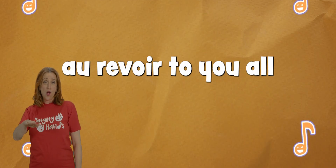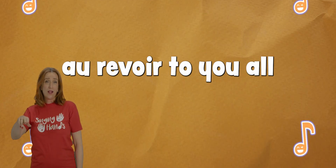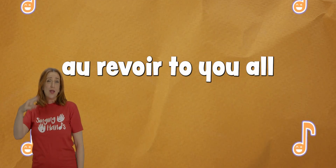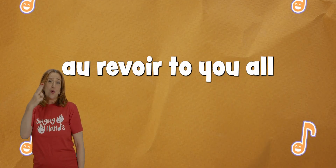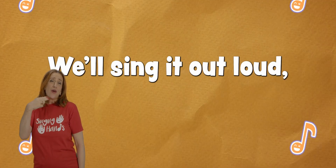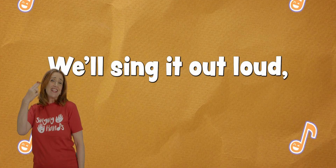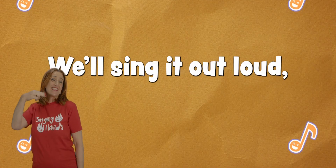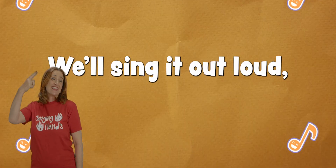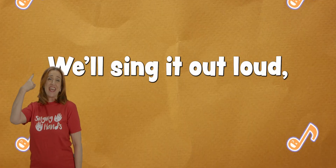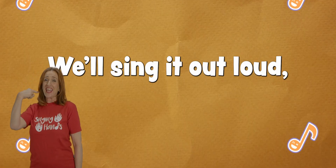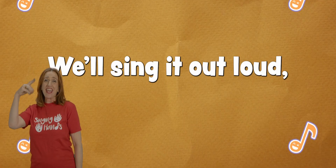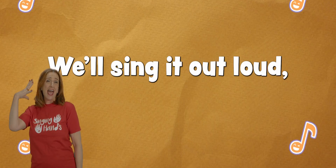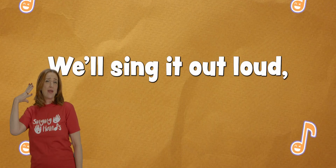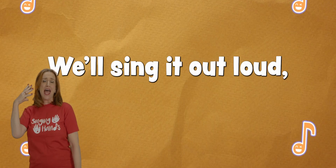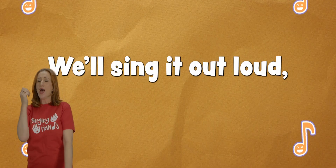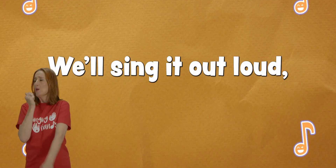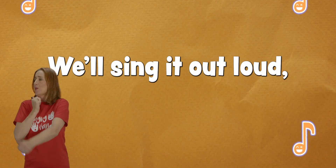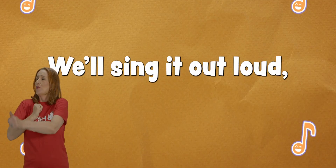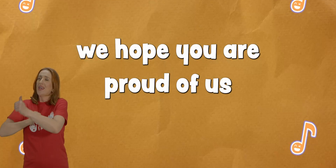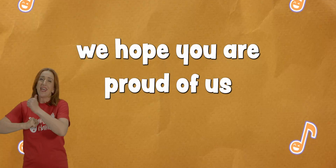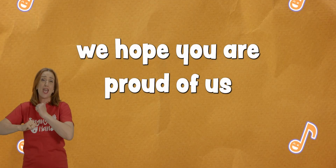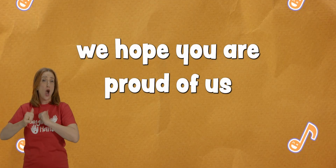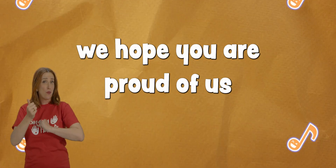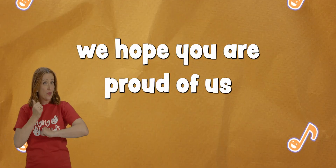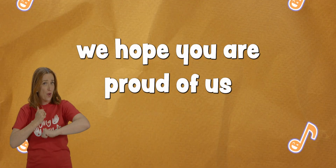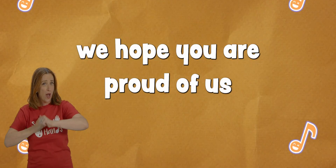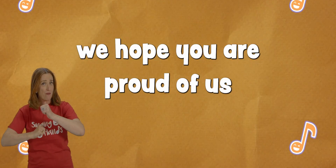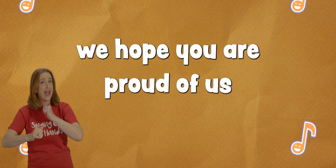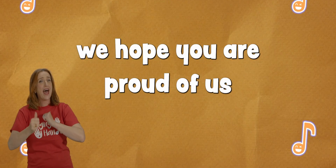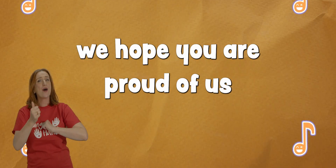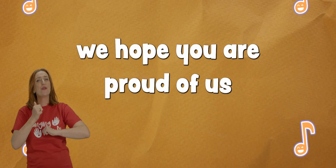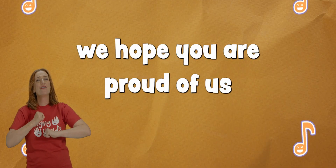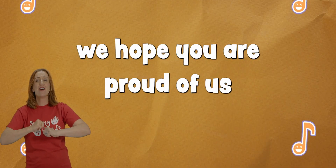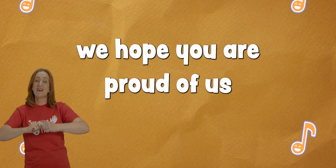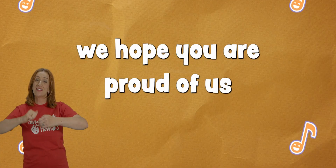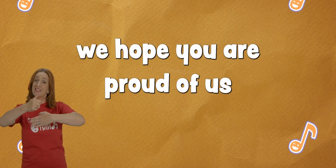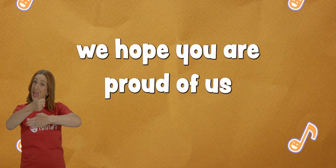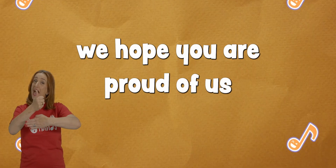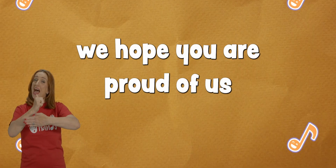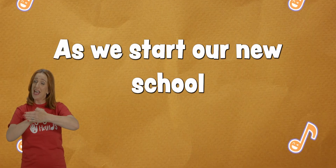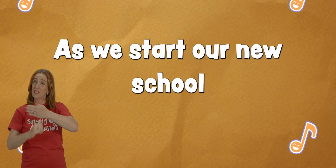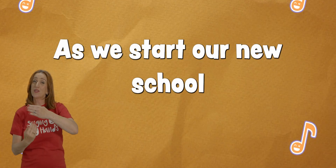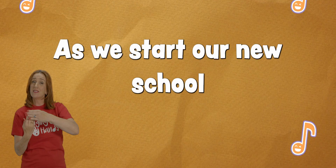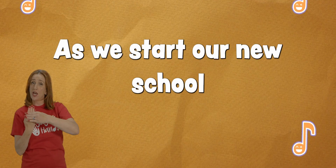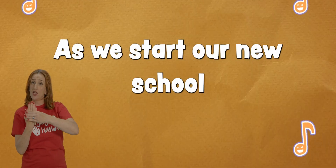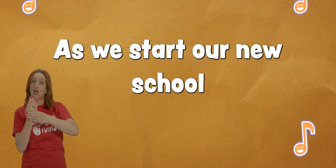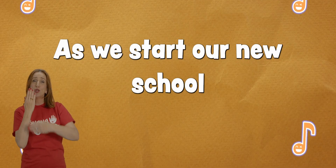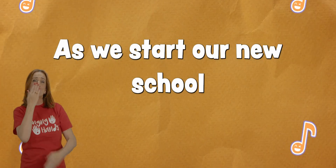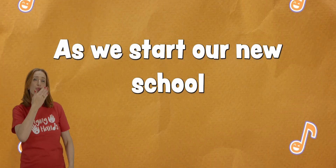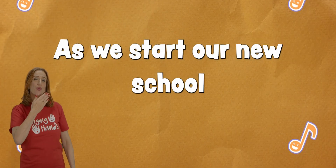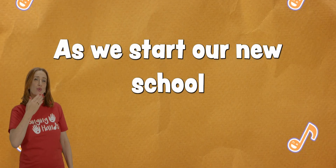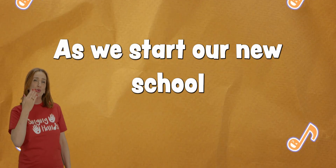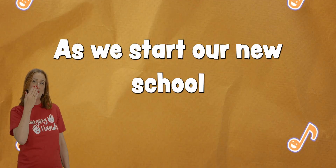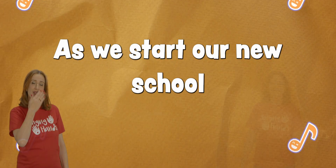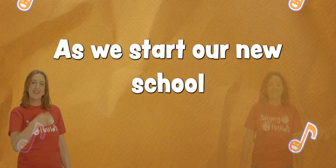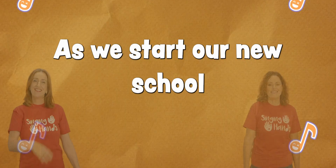you all. We'll sing it out loud. We hope you are proud of us as we start our